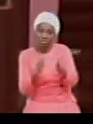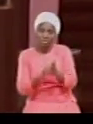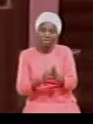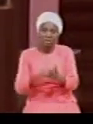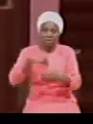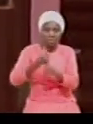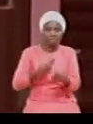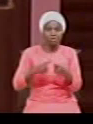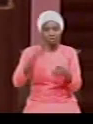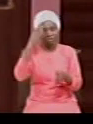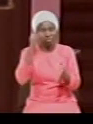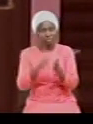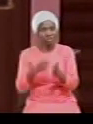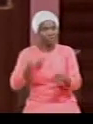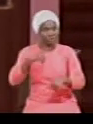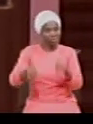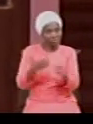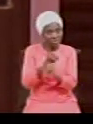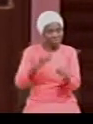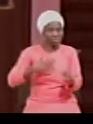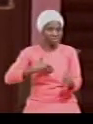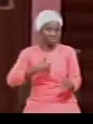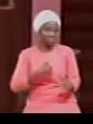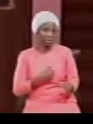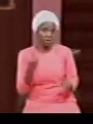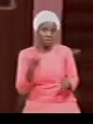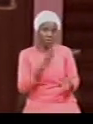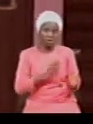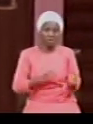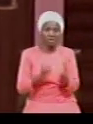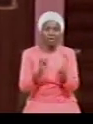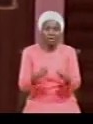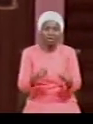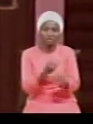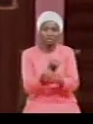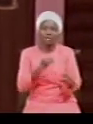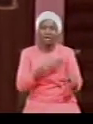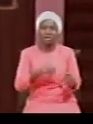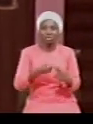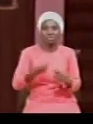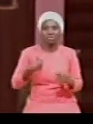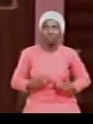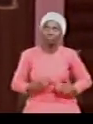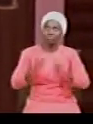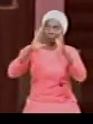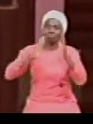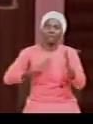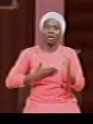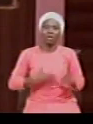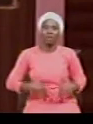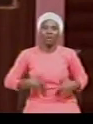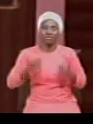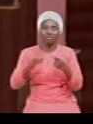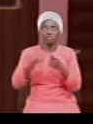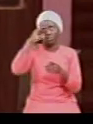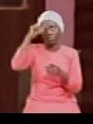ourselves. Only Christ can save. And we yield our life to him and we're saved. It's humility that makes